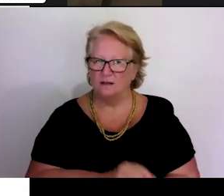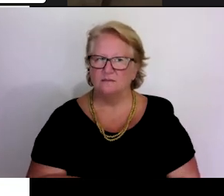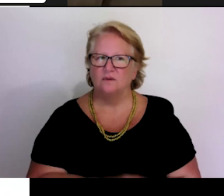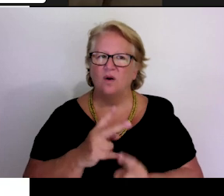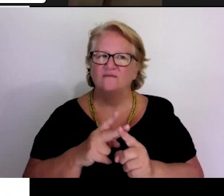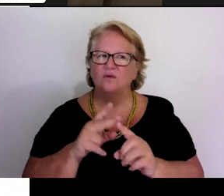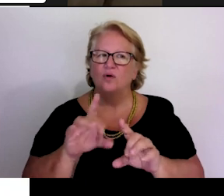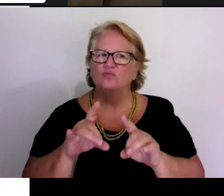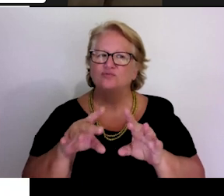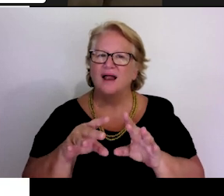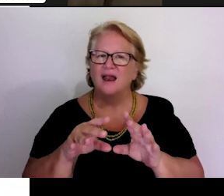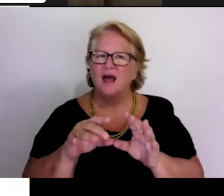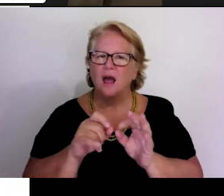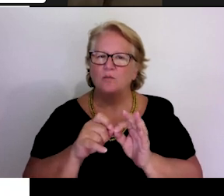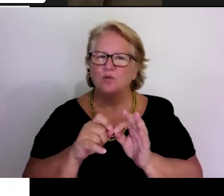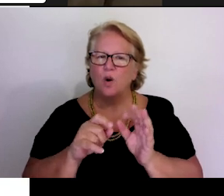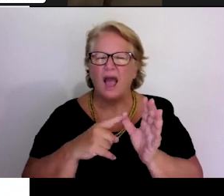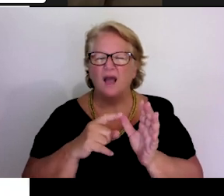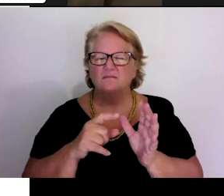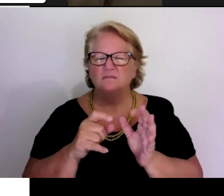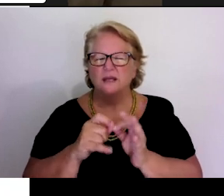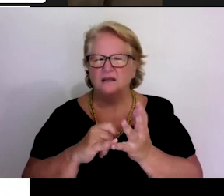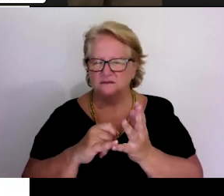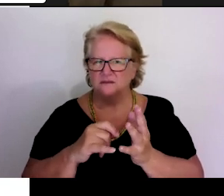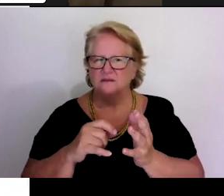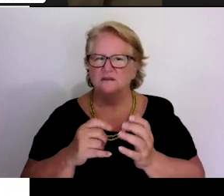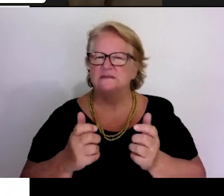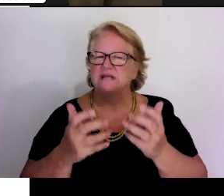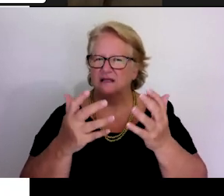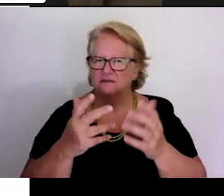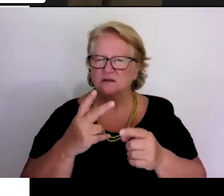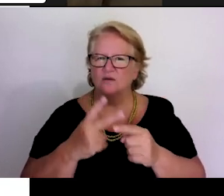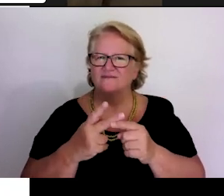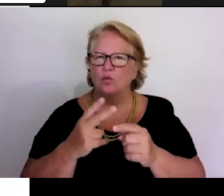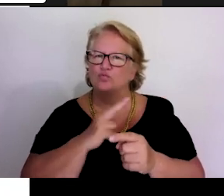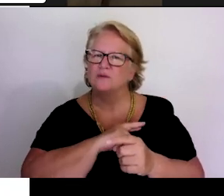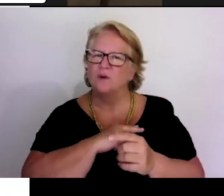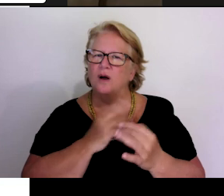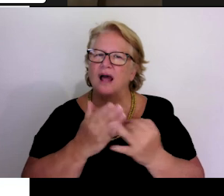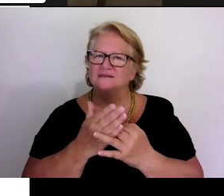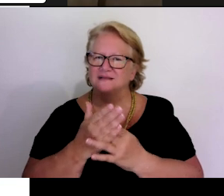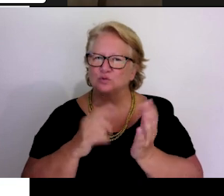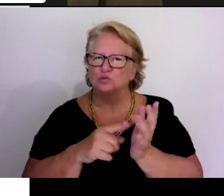Bureau of Statistics, who are coordinating all access, responsible for all access to the asset.